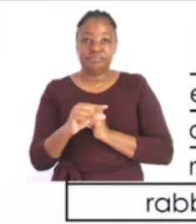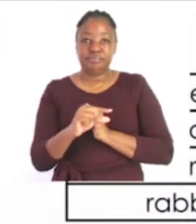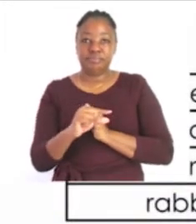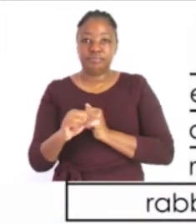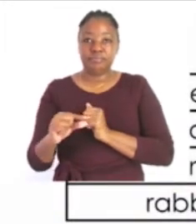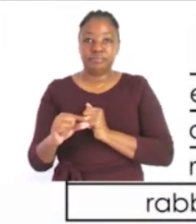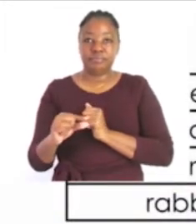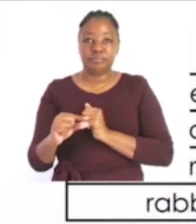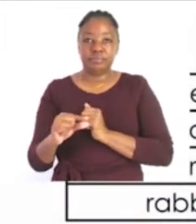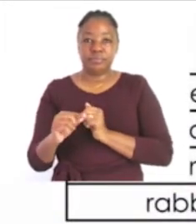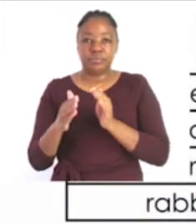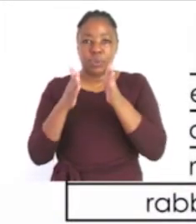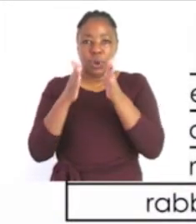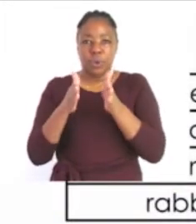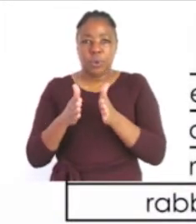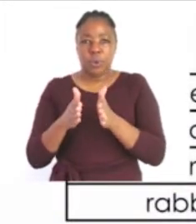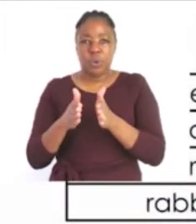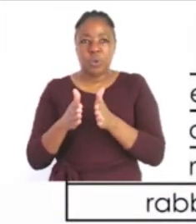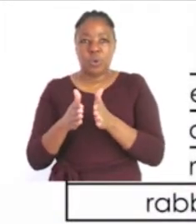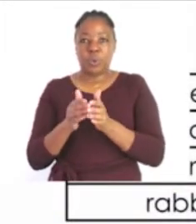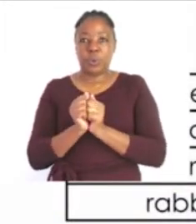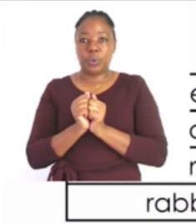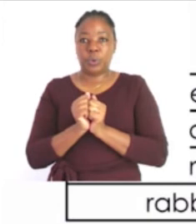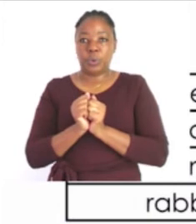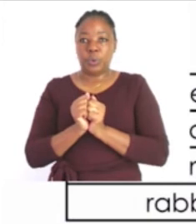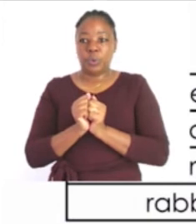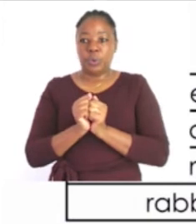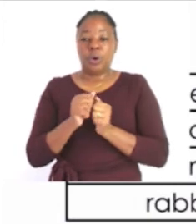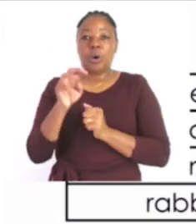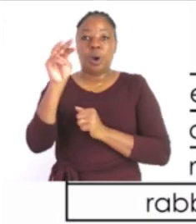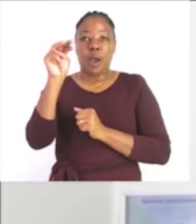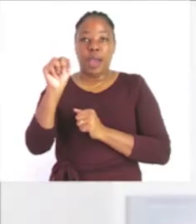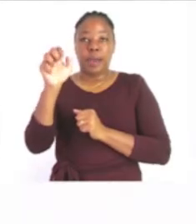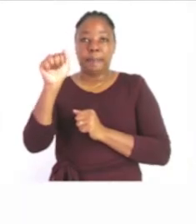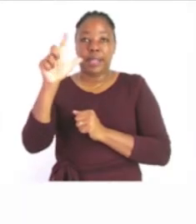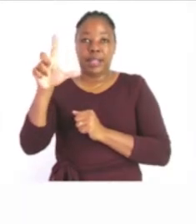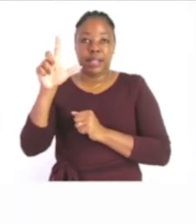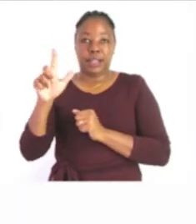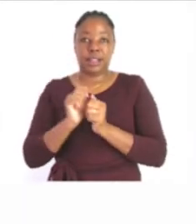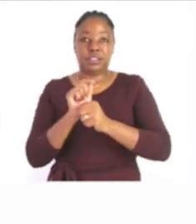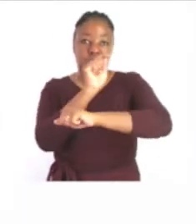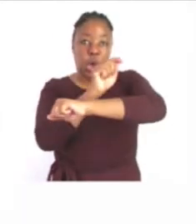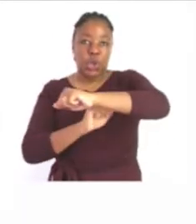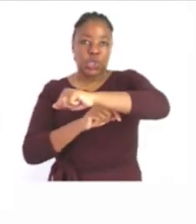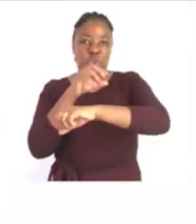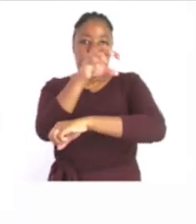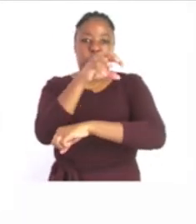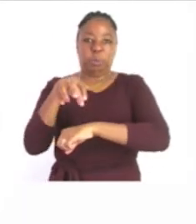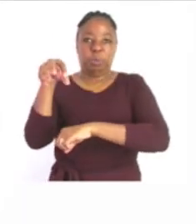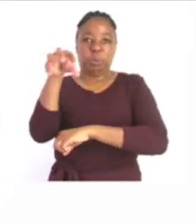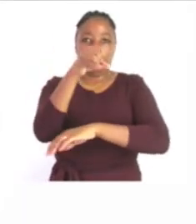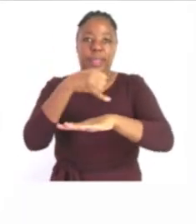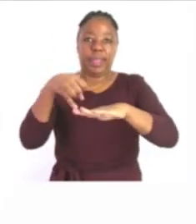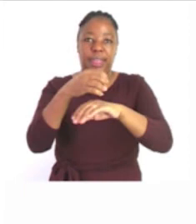in that word box, which is mall. I love going to Groove Mall, especially when they have cheap things for me